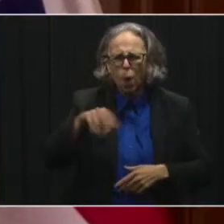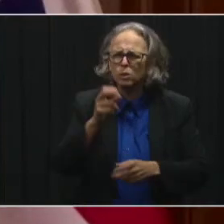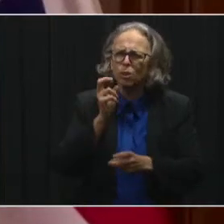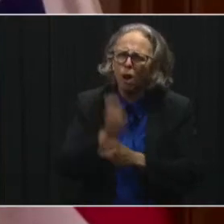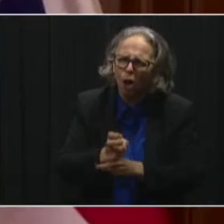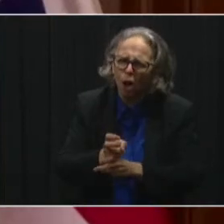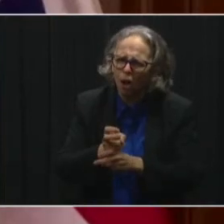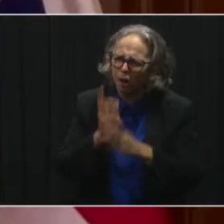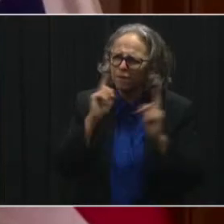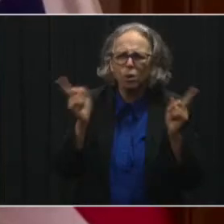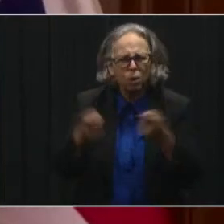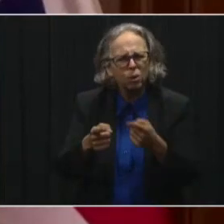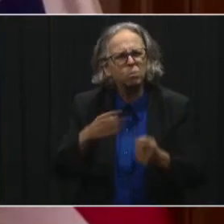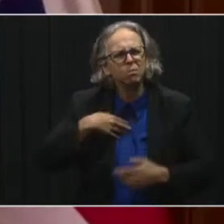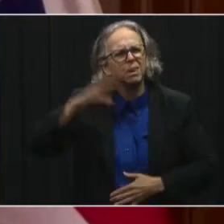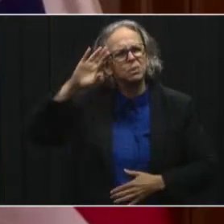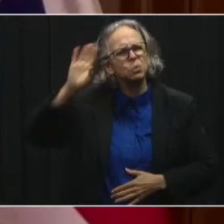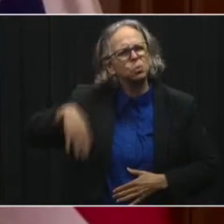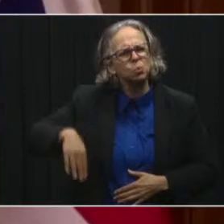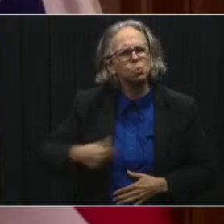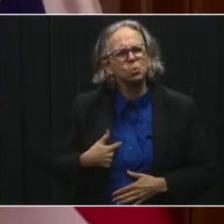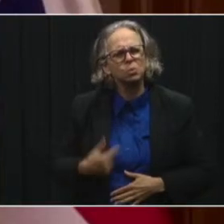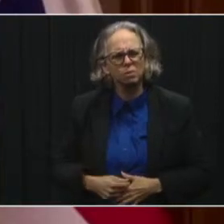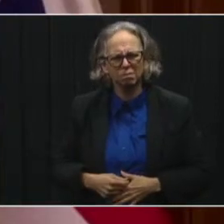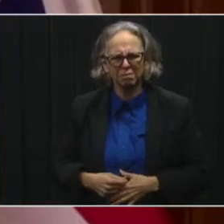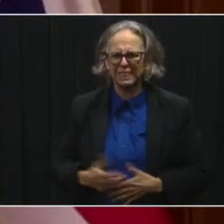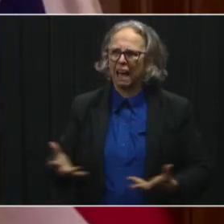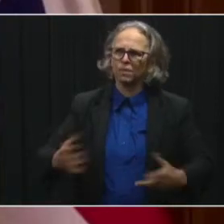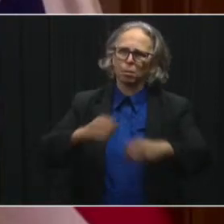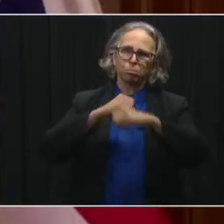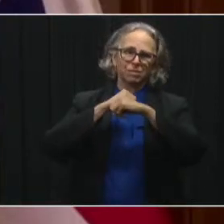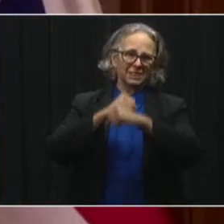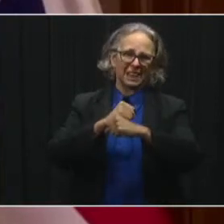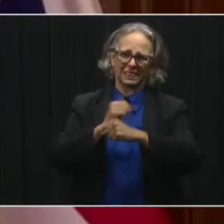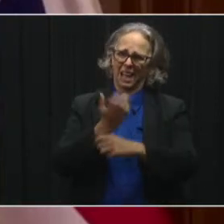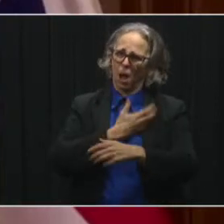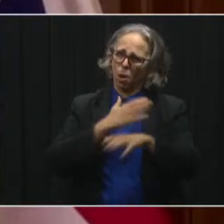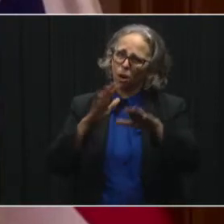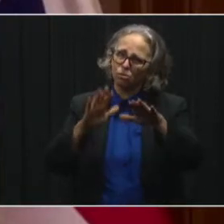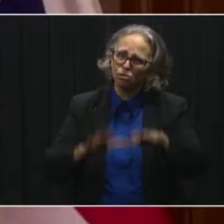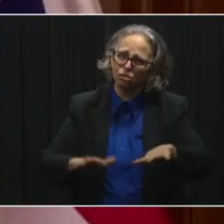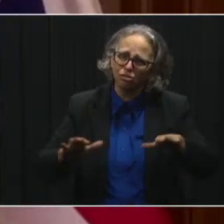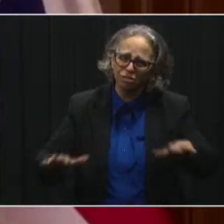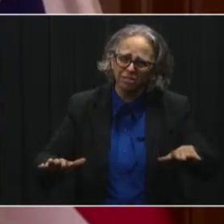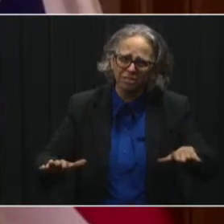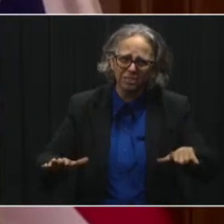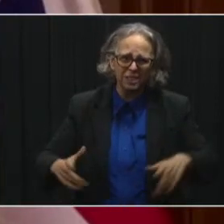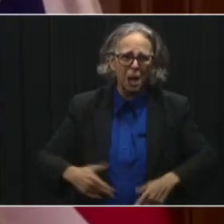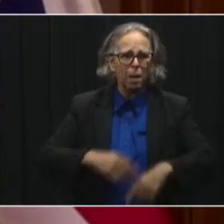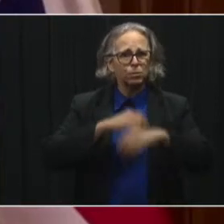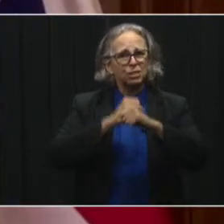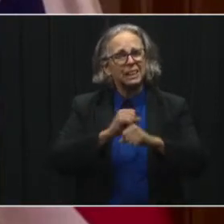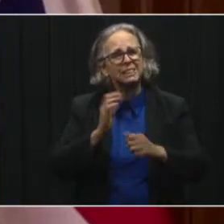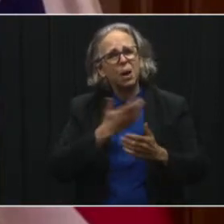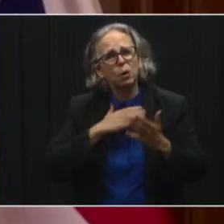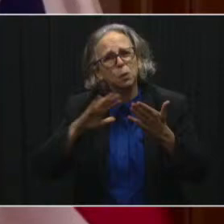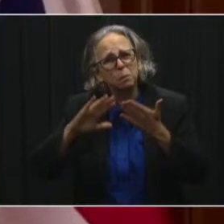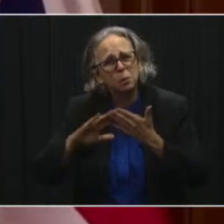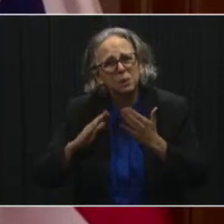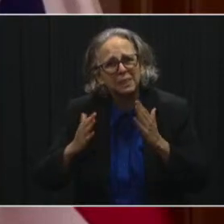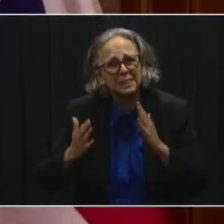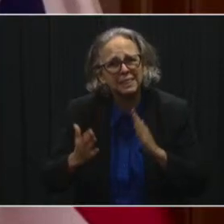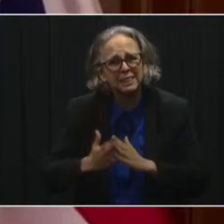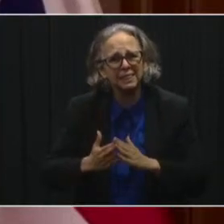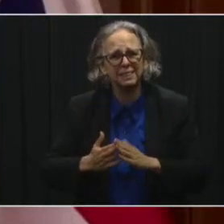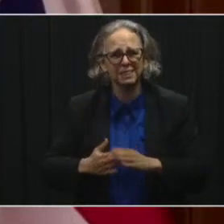that, but we have to protect our kids. We have to protect our community. And this is how we do it. And this is how we keep